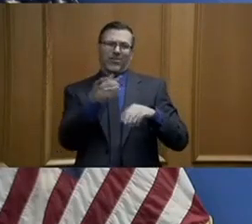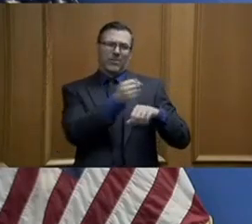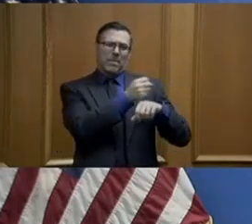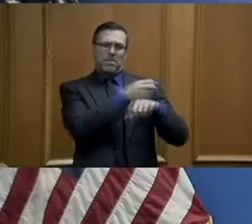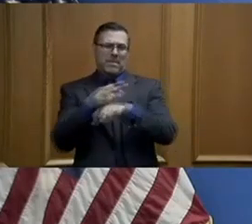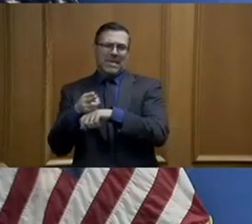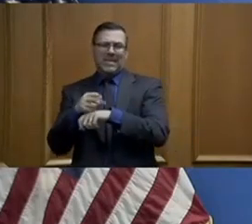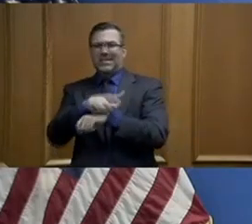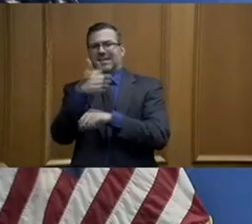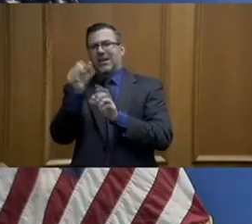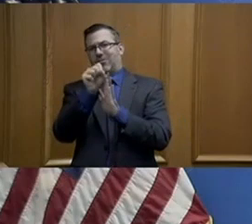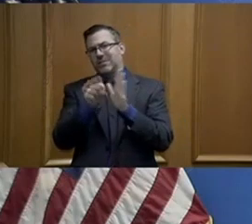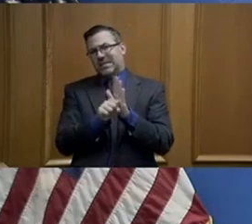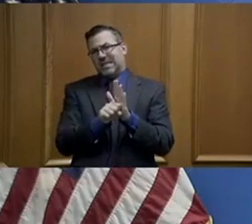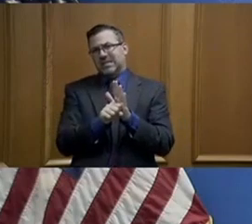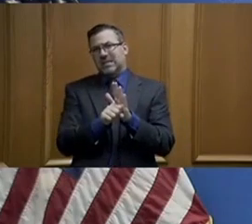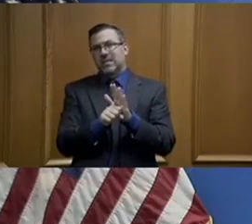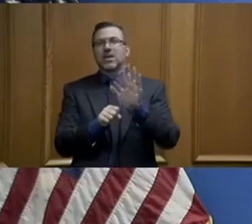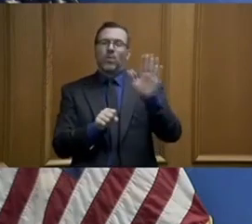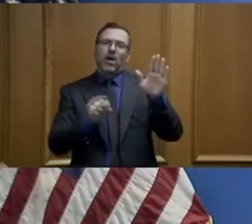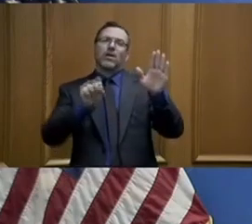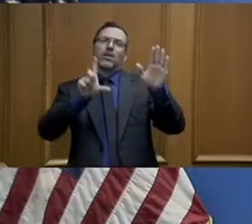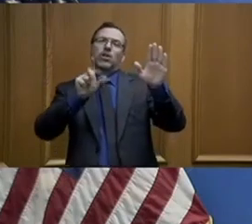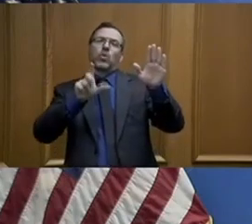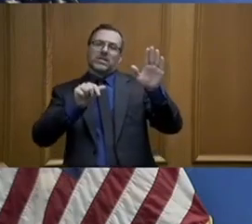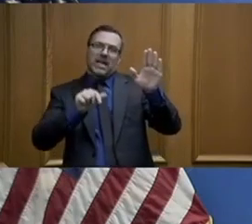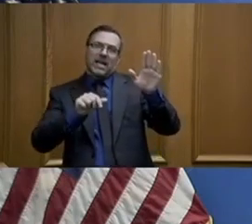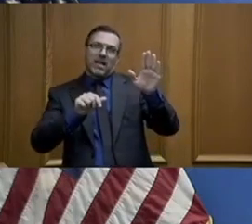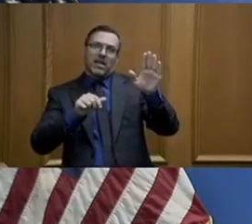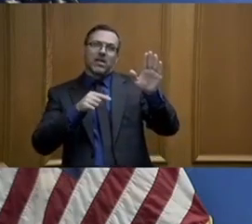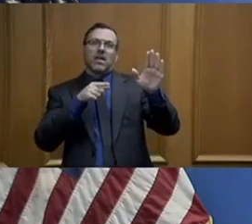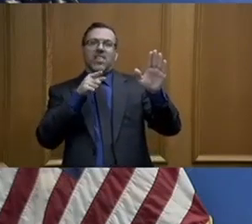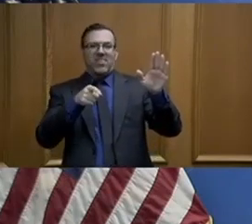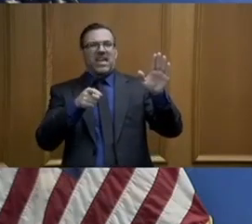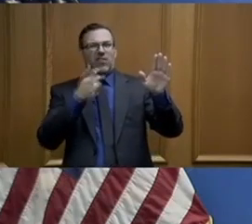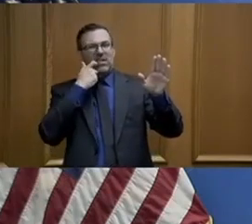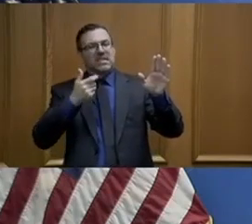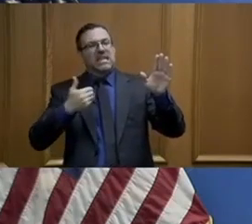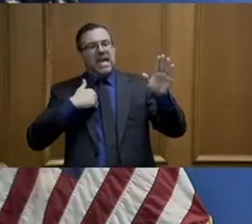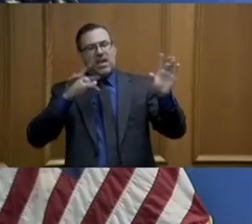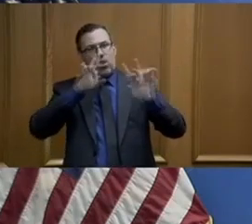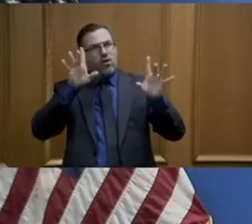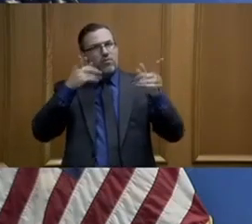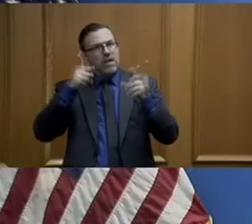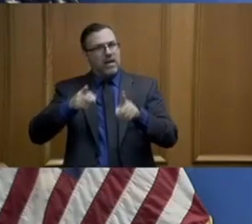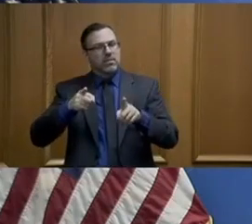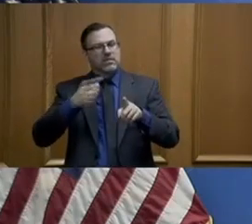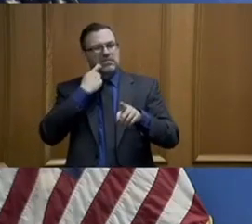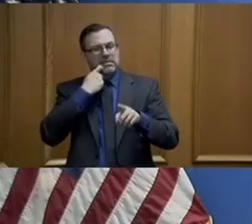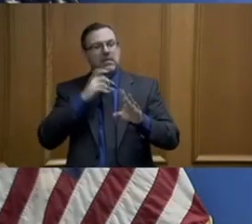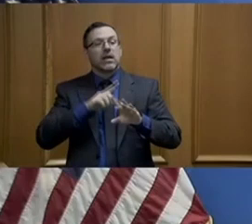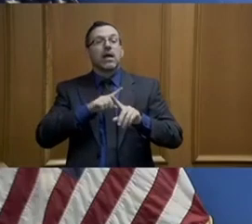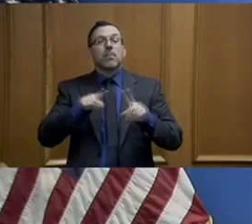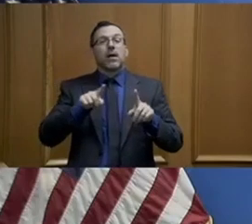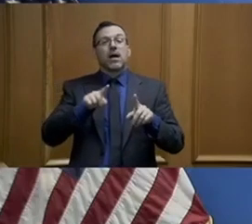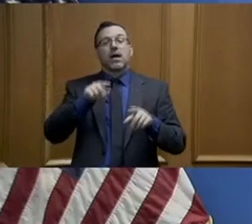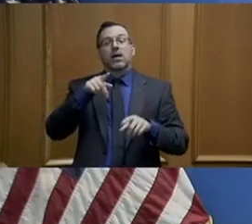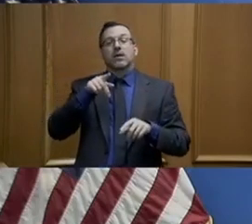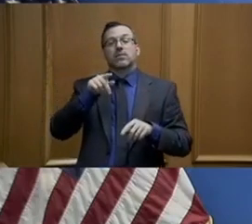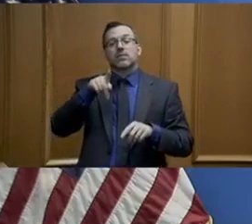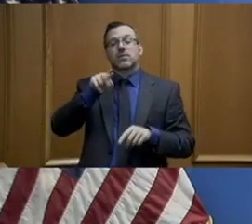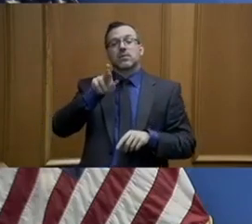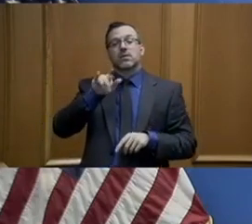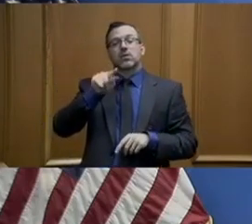on the call, maybe with the exception of Louisiana, and they've had an extraordinary circumstance down there. The private lab capacity